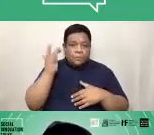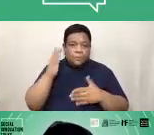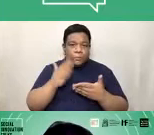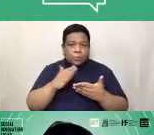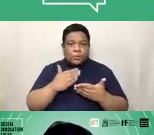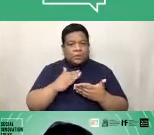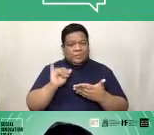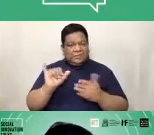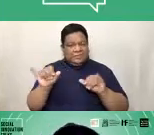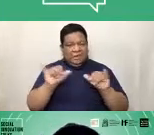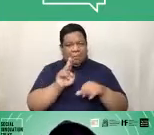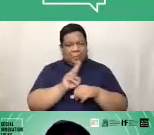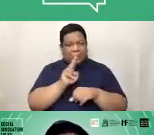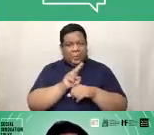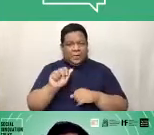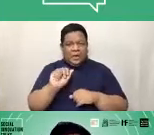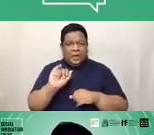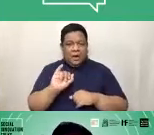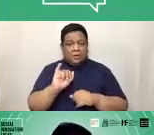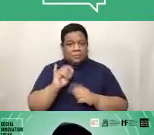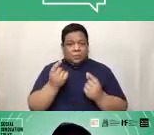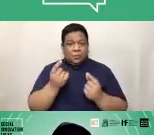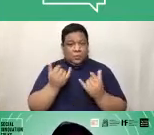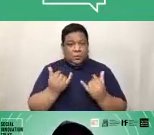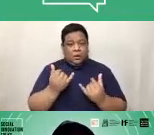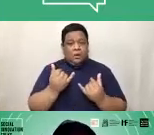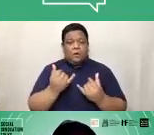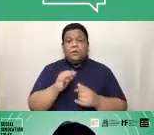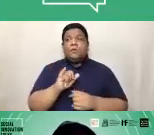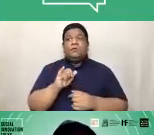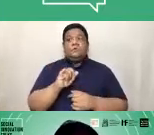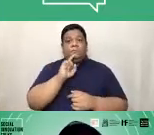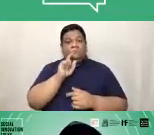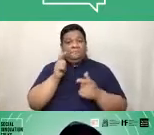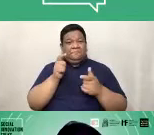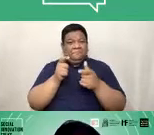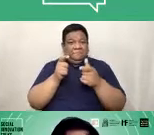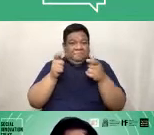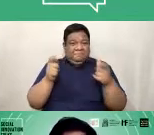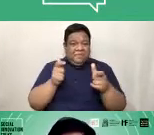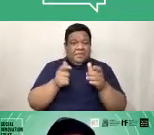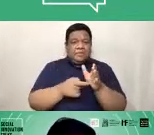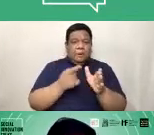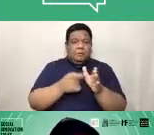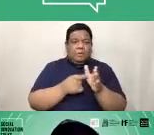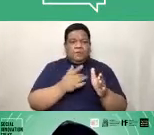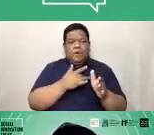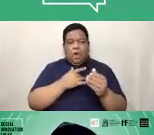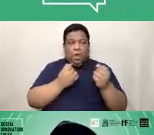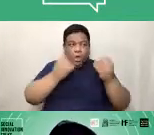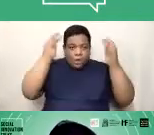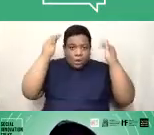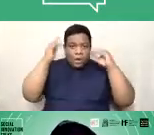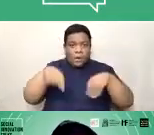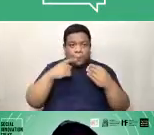technologies. So what I'm trying to do here is taking these big and oftentimes intimidating concepts of robotics